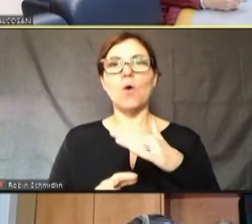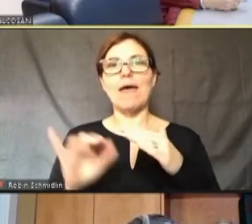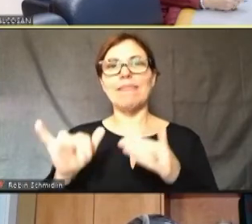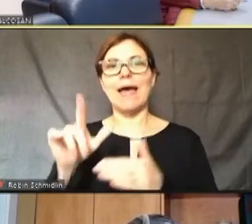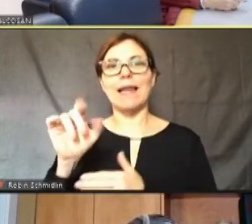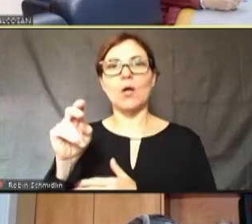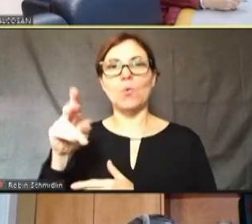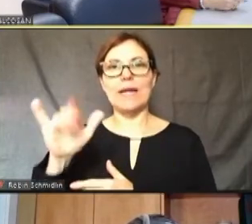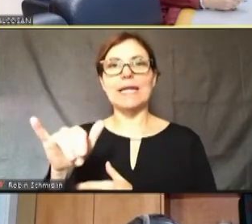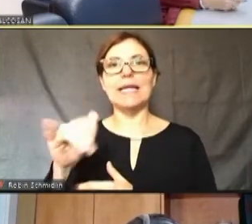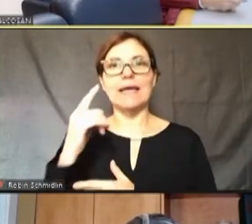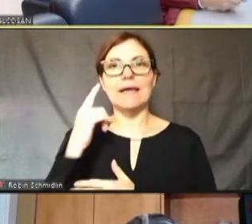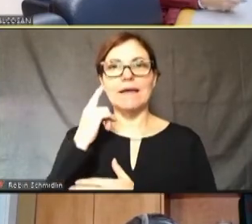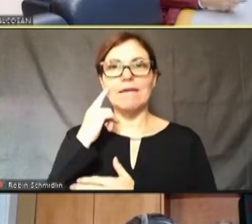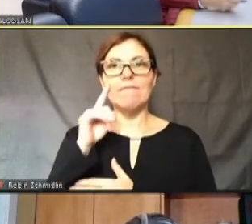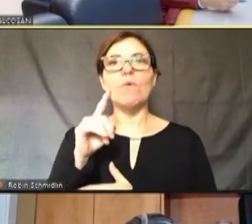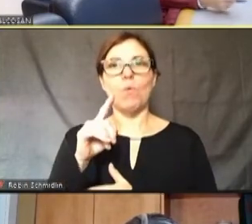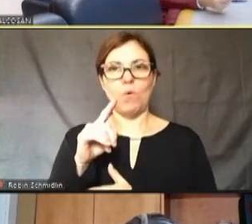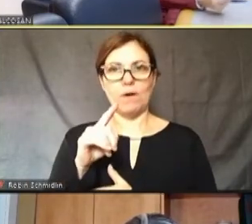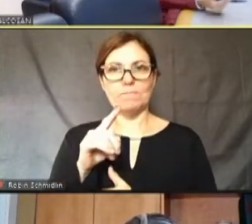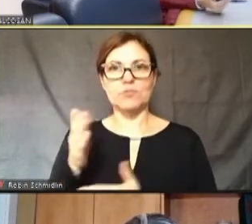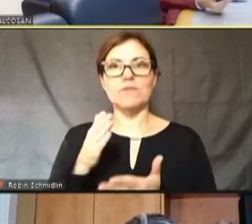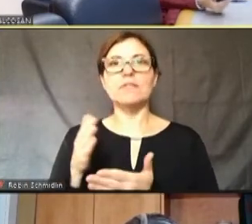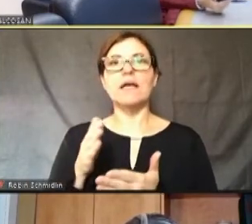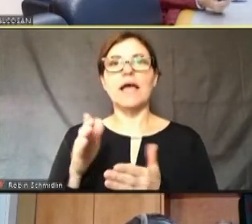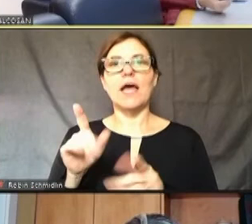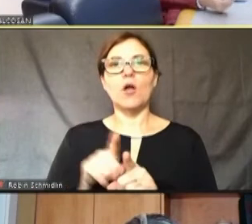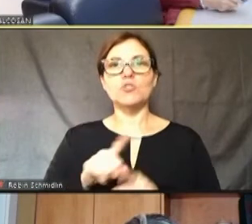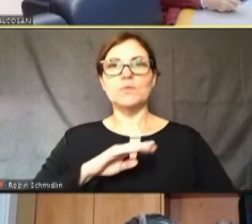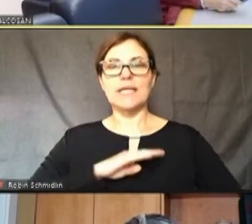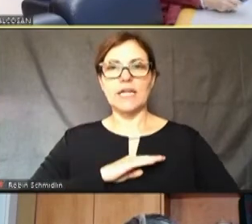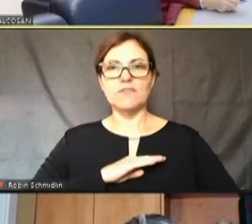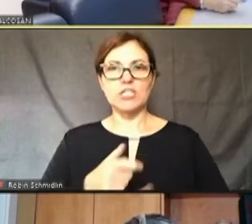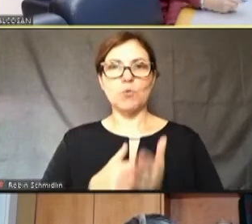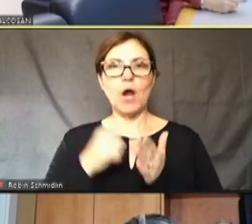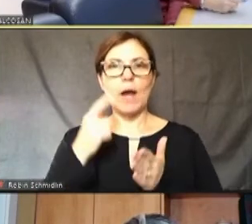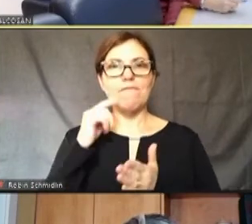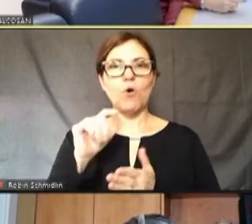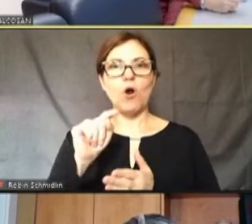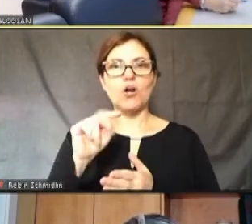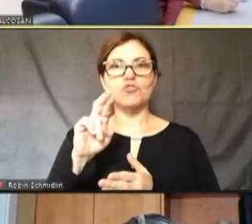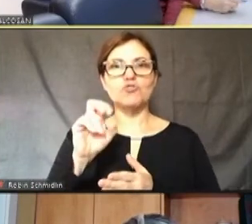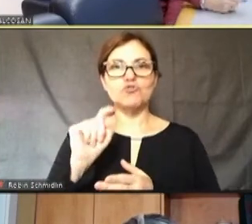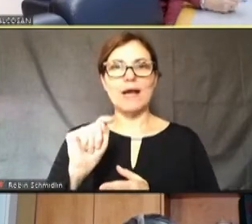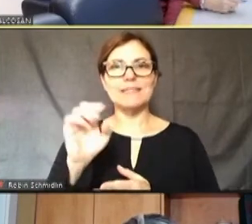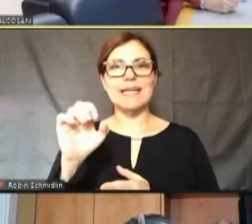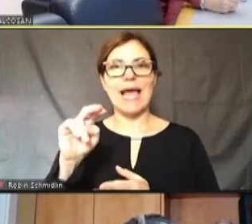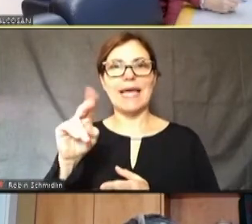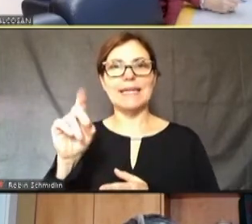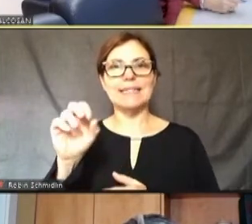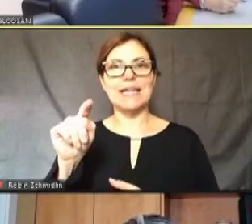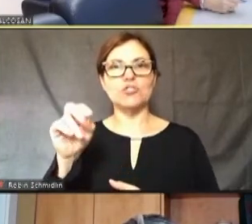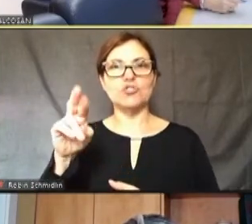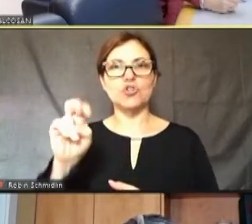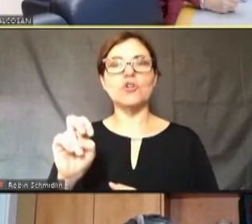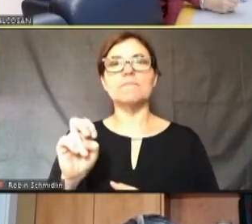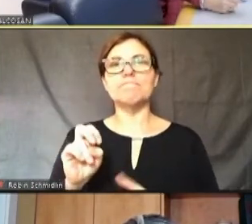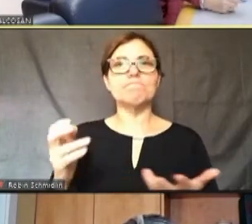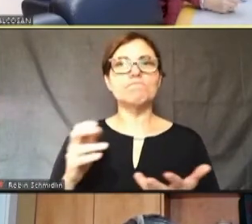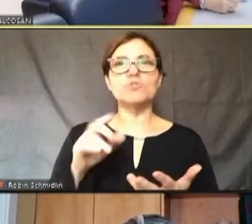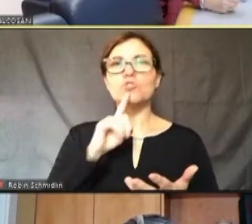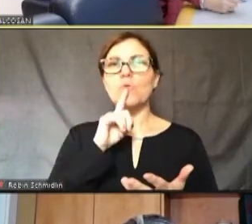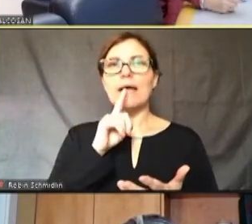and it meets all the requirements of our trust indenture. So what are we looking at from a